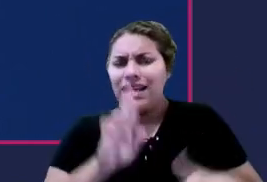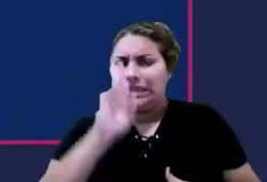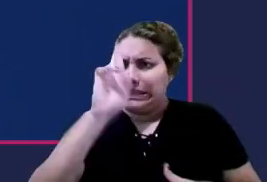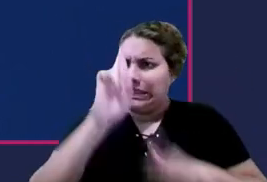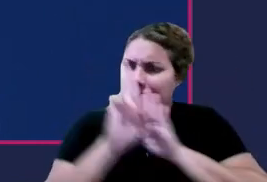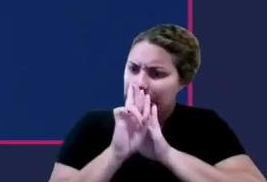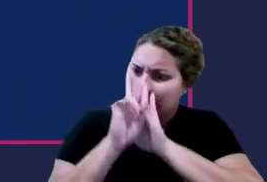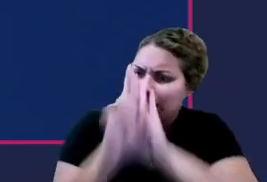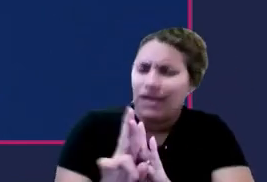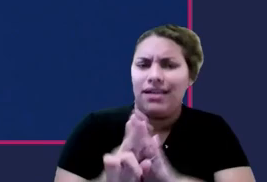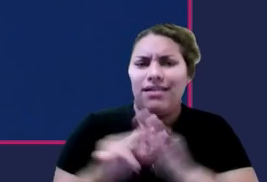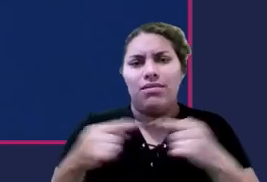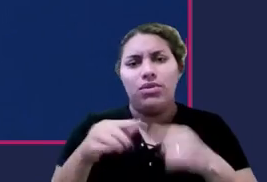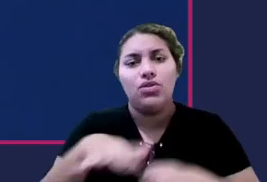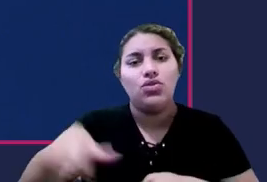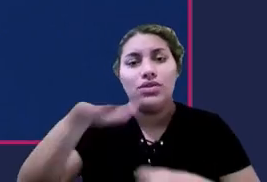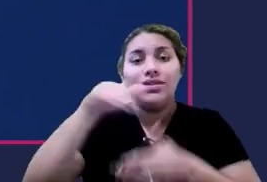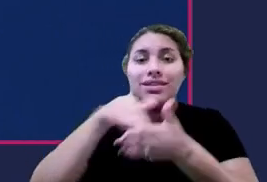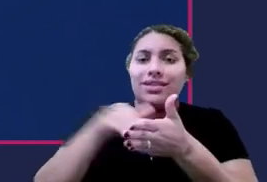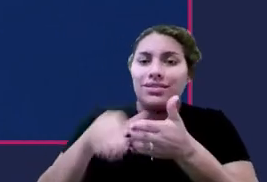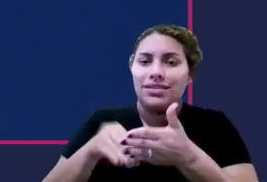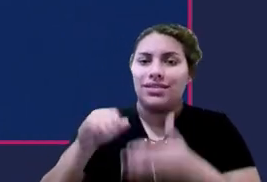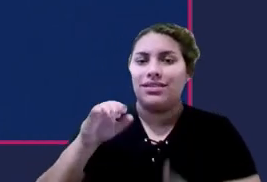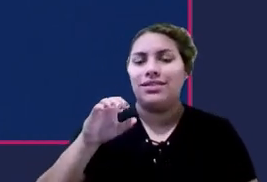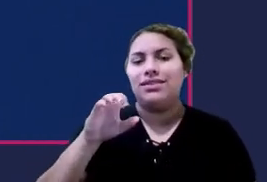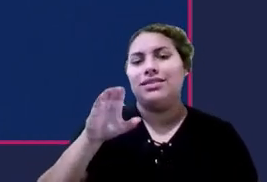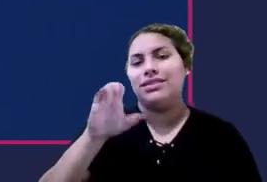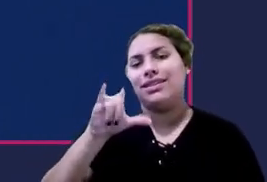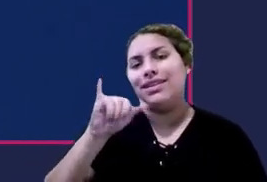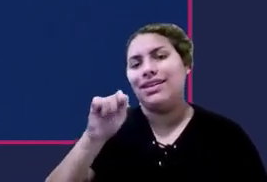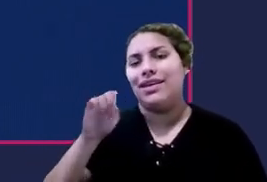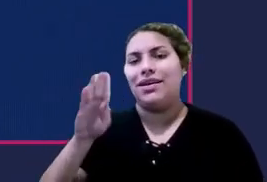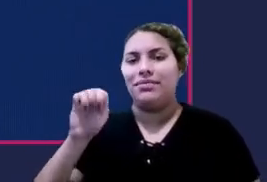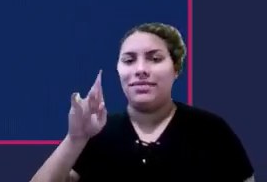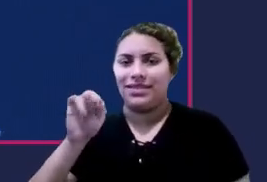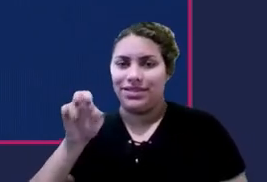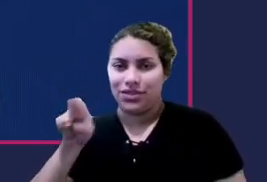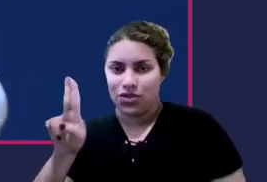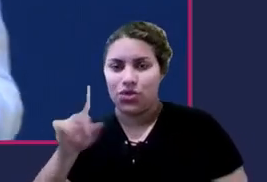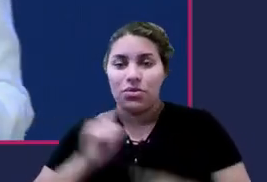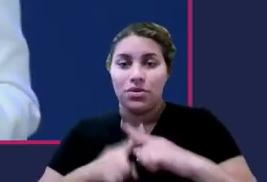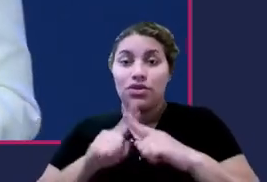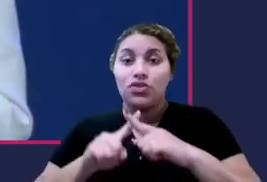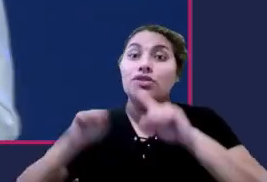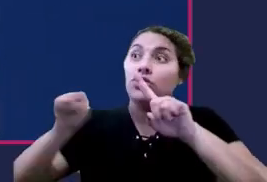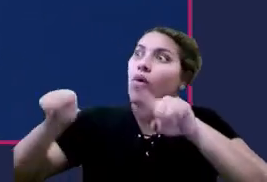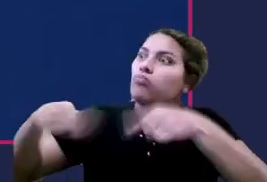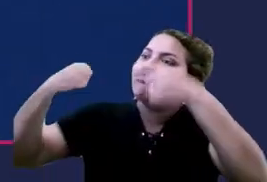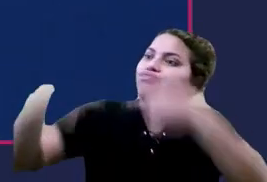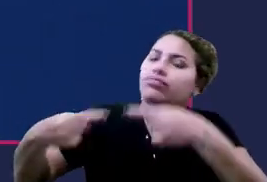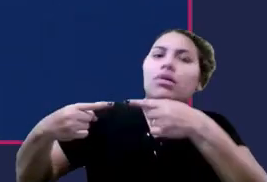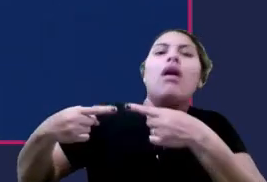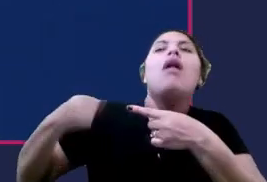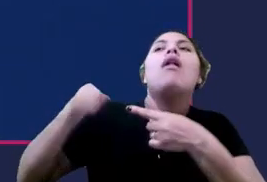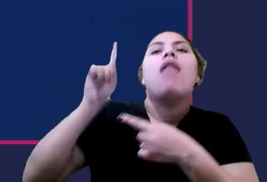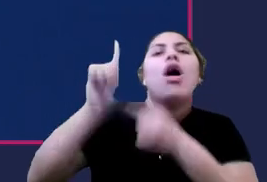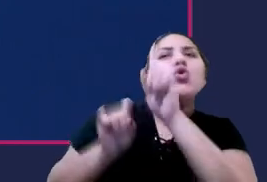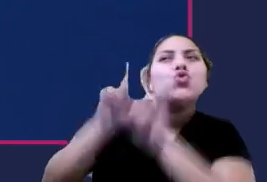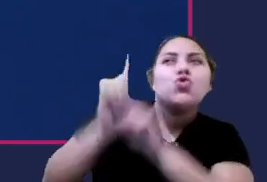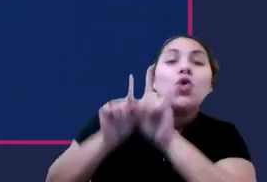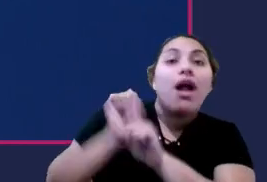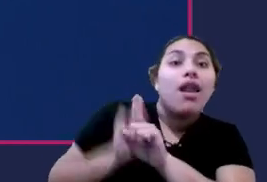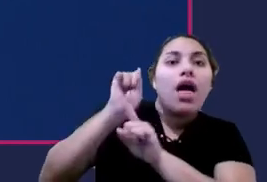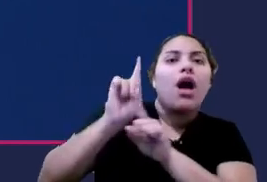skirt. And Tony, again, it's a pleasure to represent our secretary Silvia Greco, because